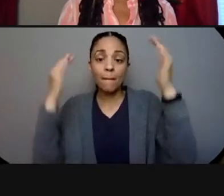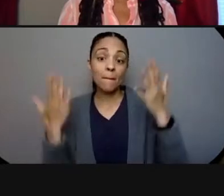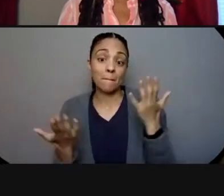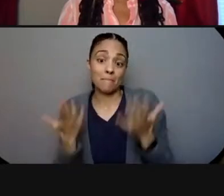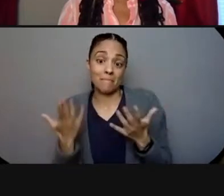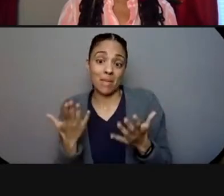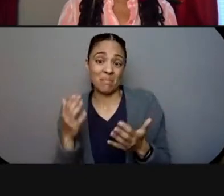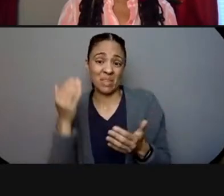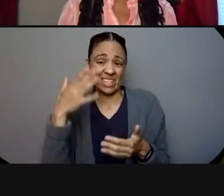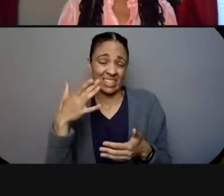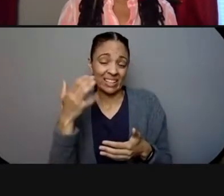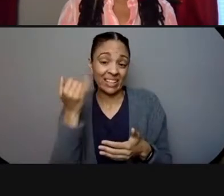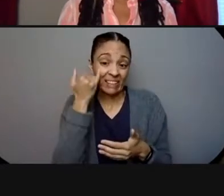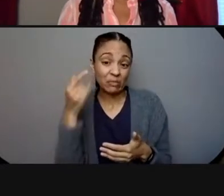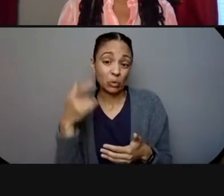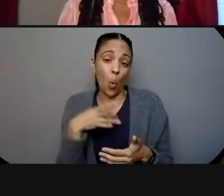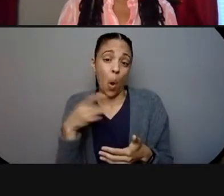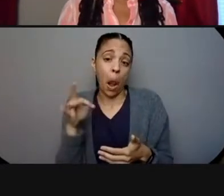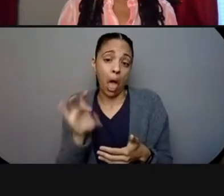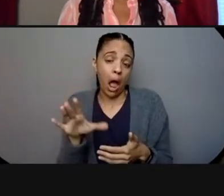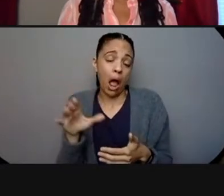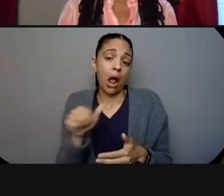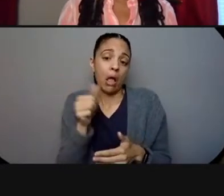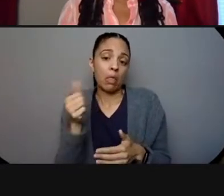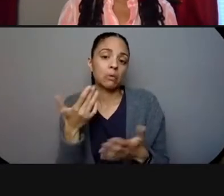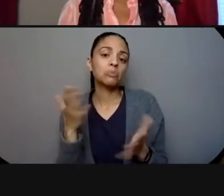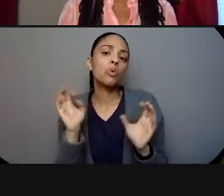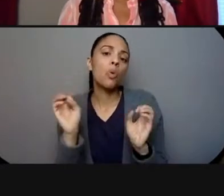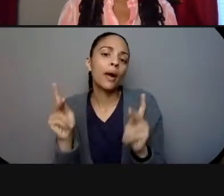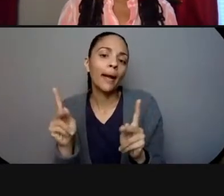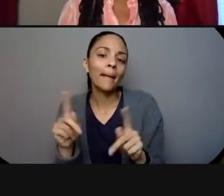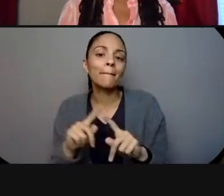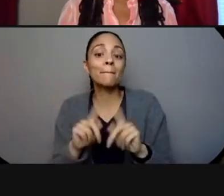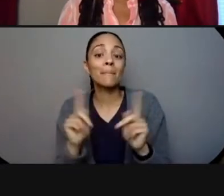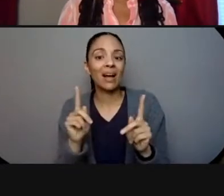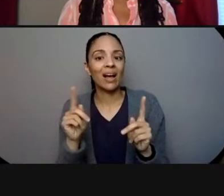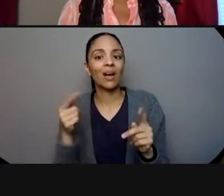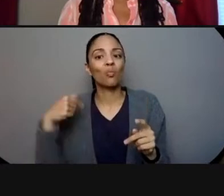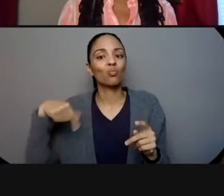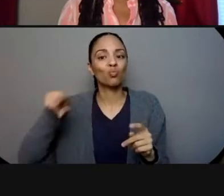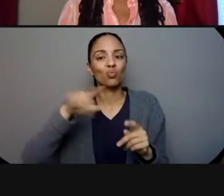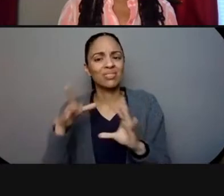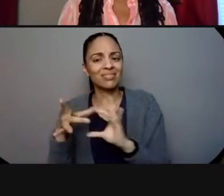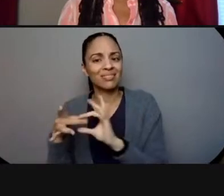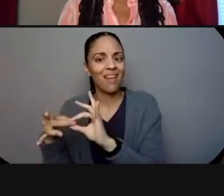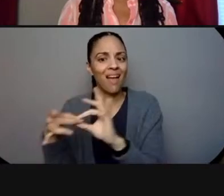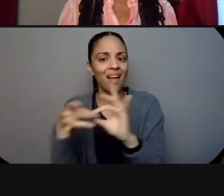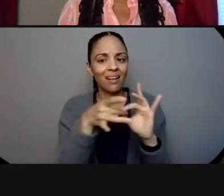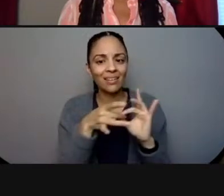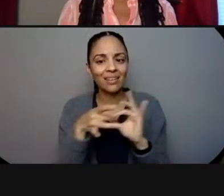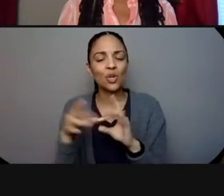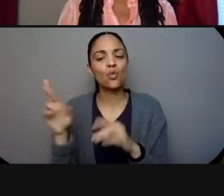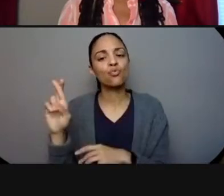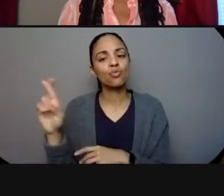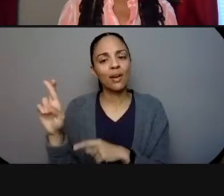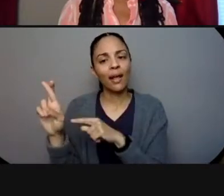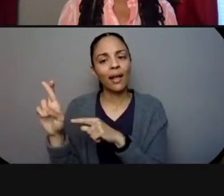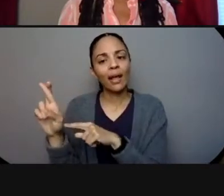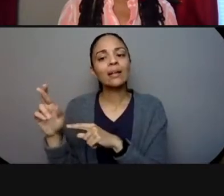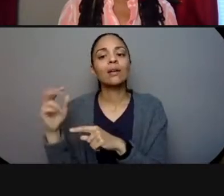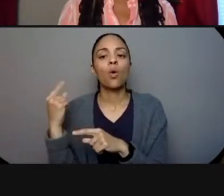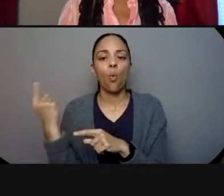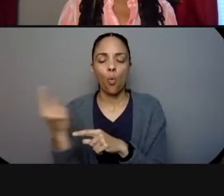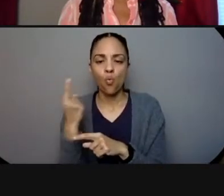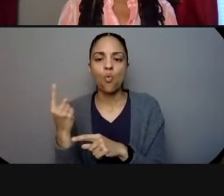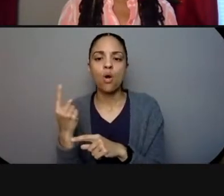like to the greater scene, the global, the community. So